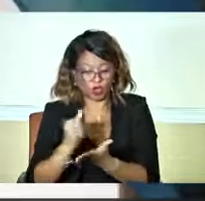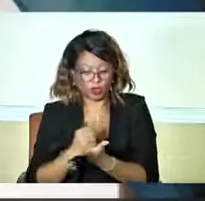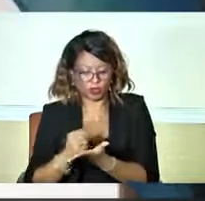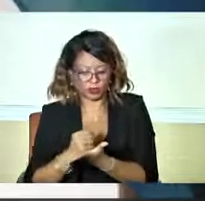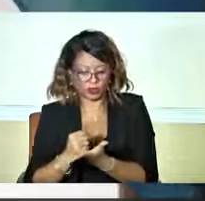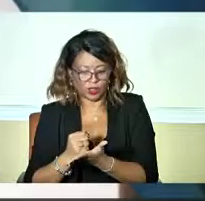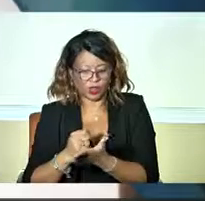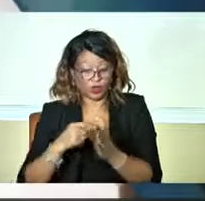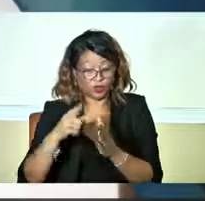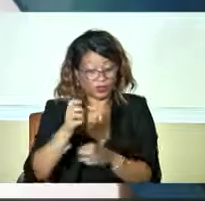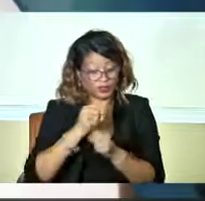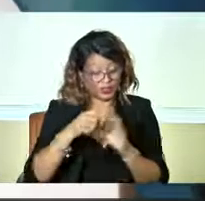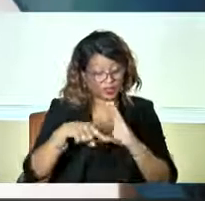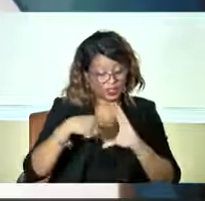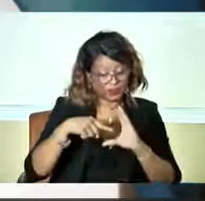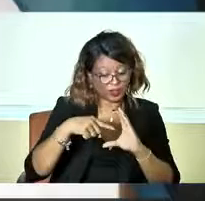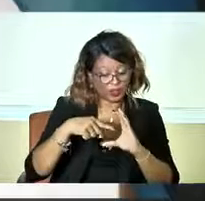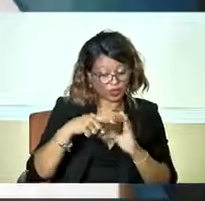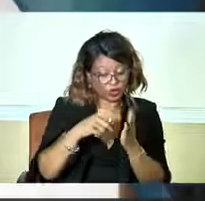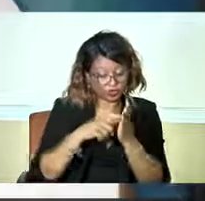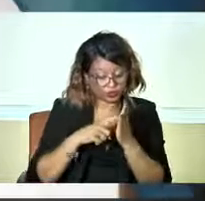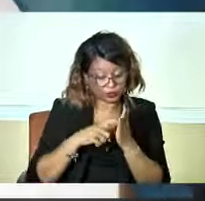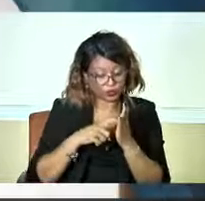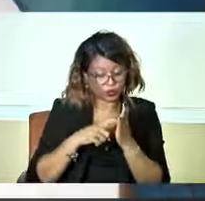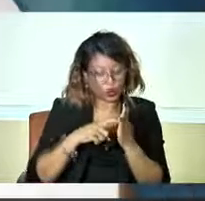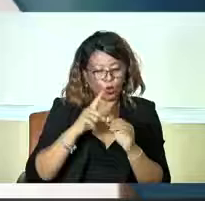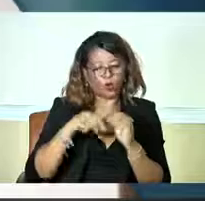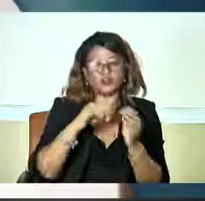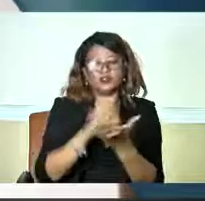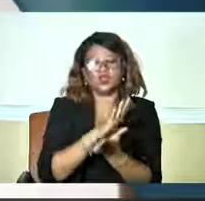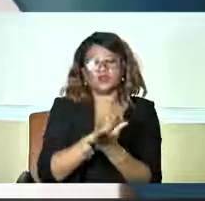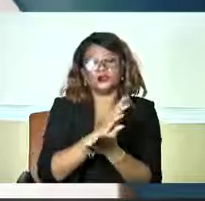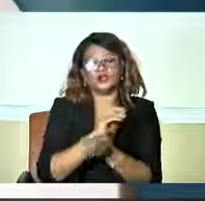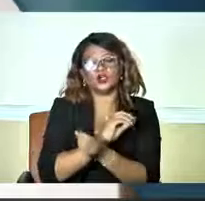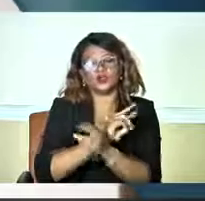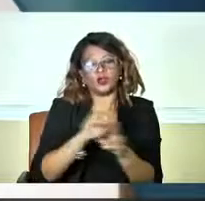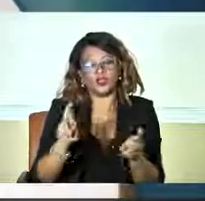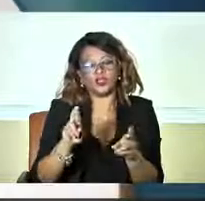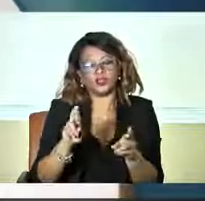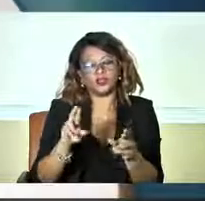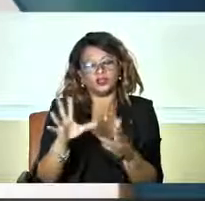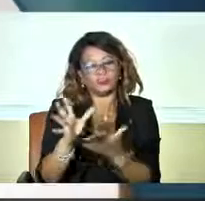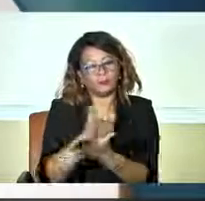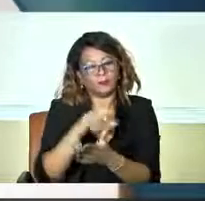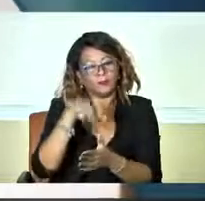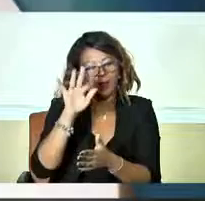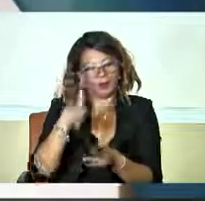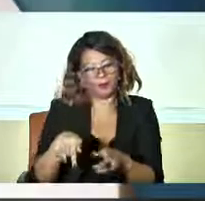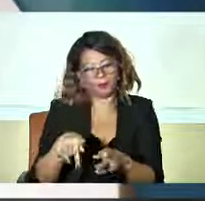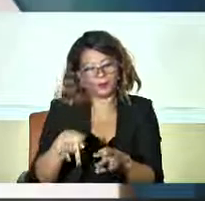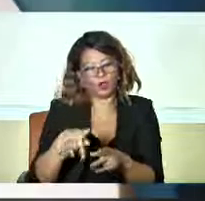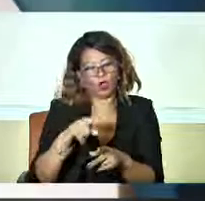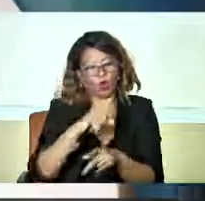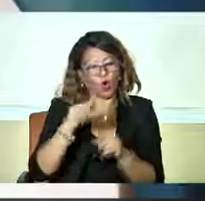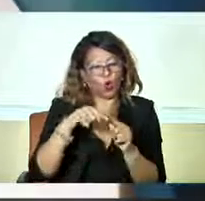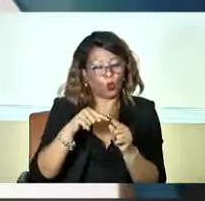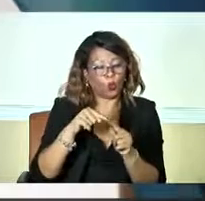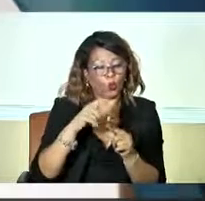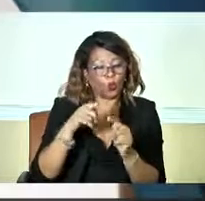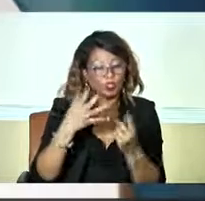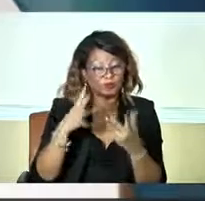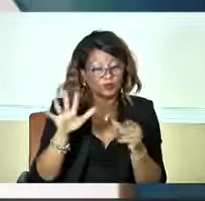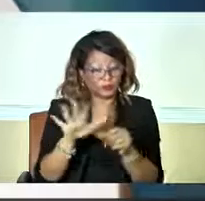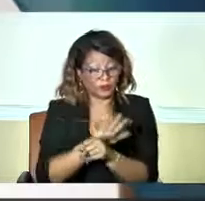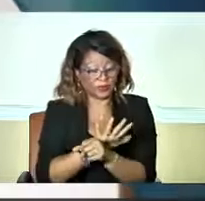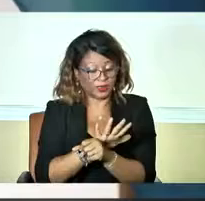receive email notifications when the documents are ready for collection or when the service has been